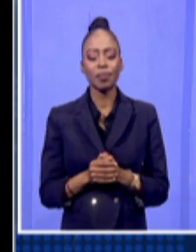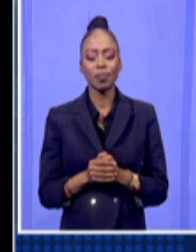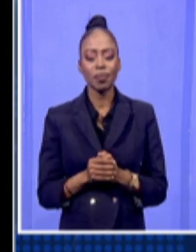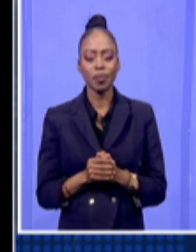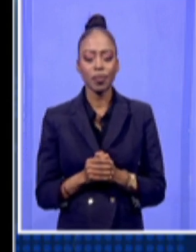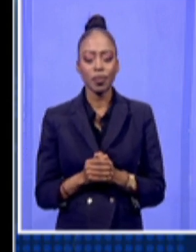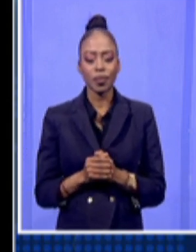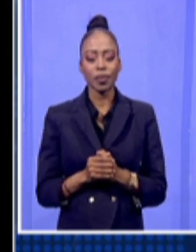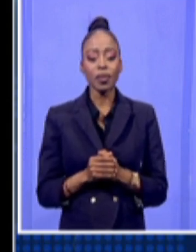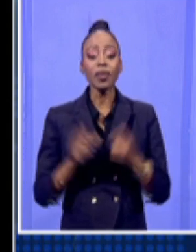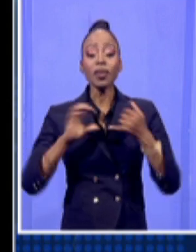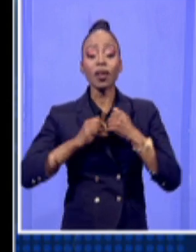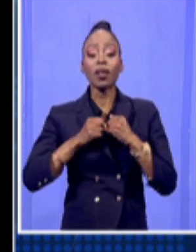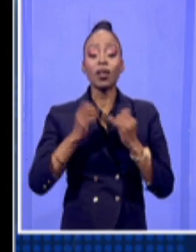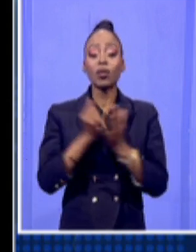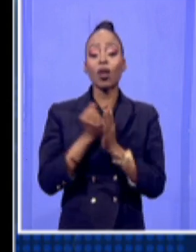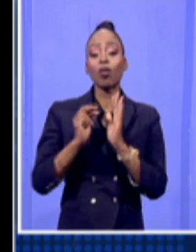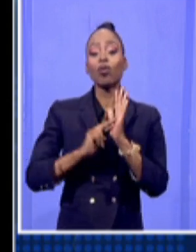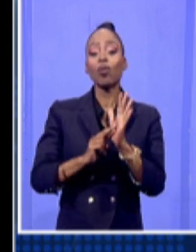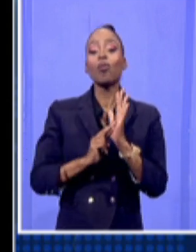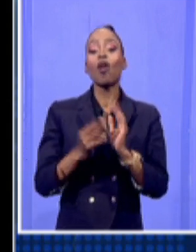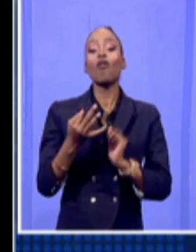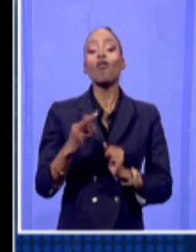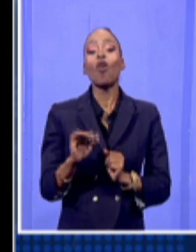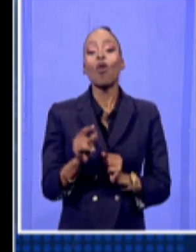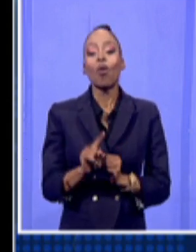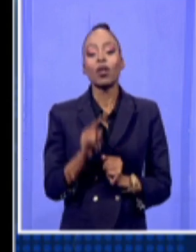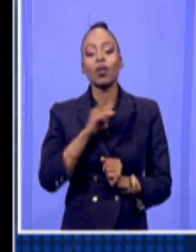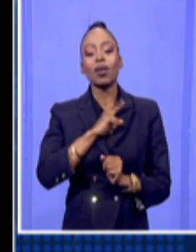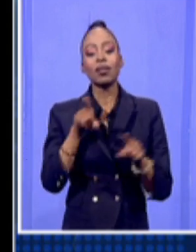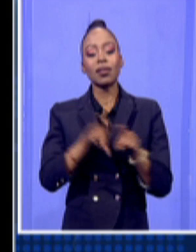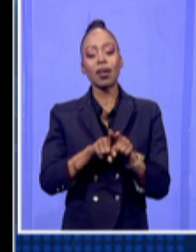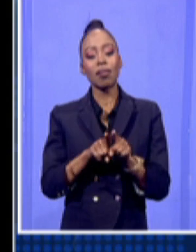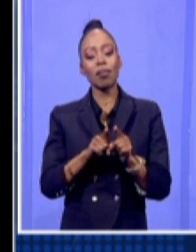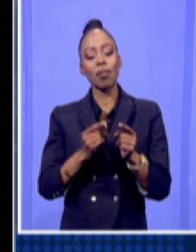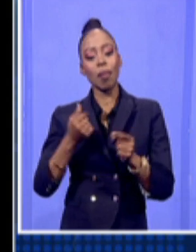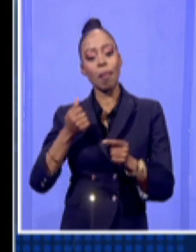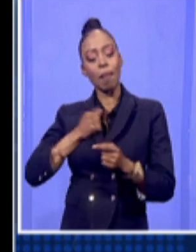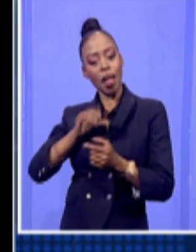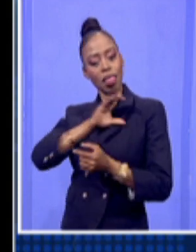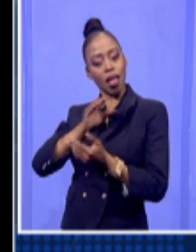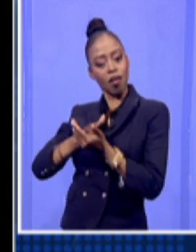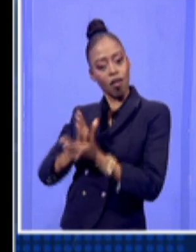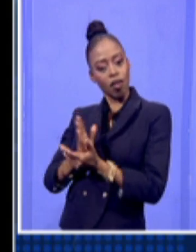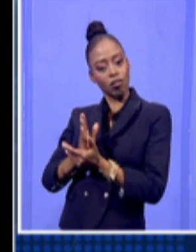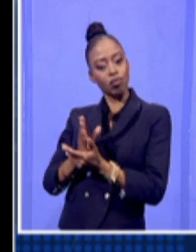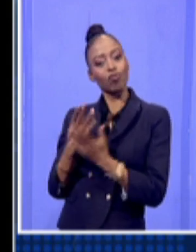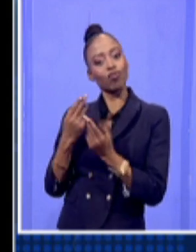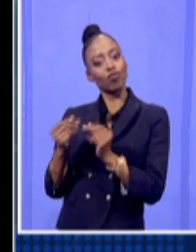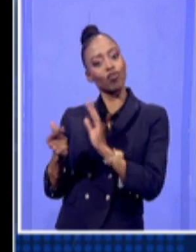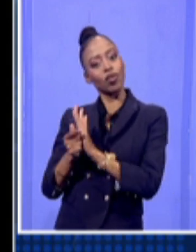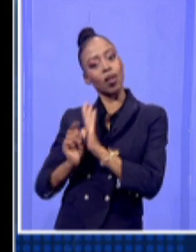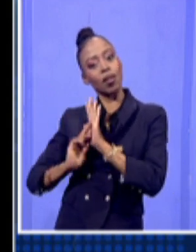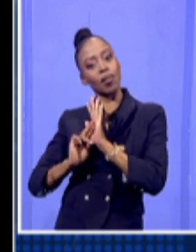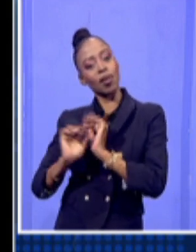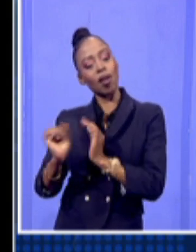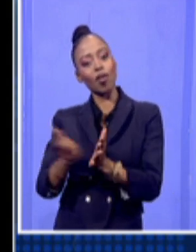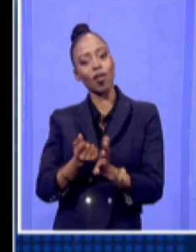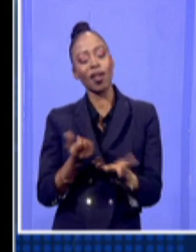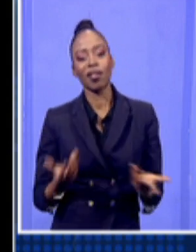take away the representation, the right for my client to exercise her legal representation